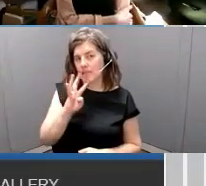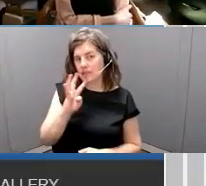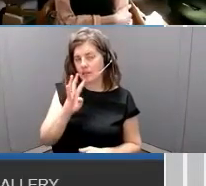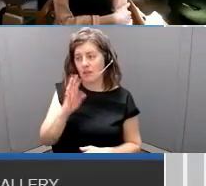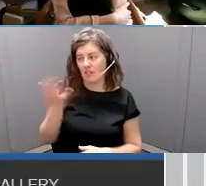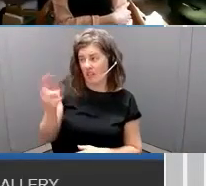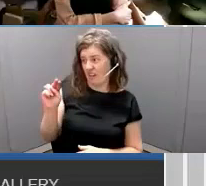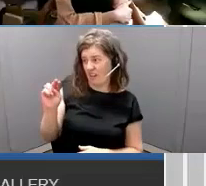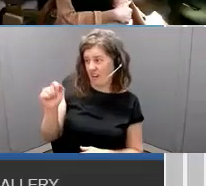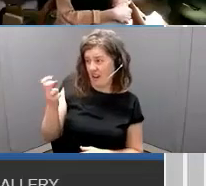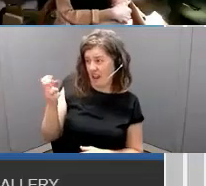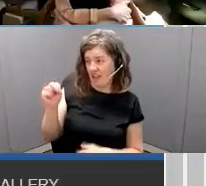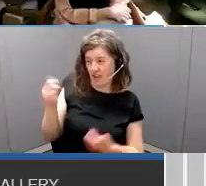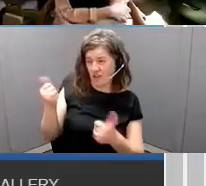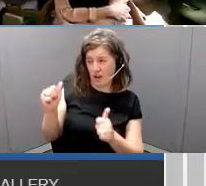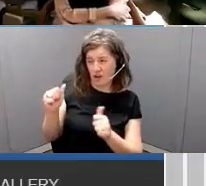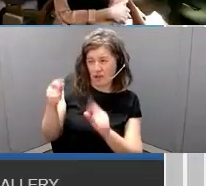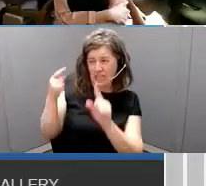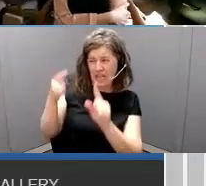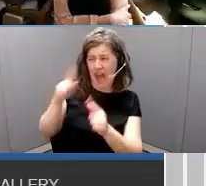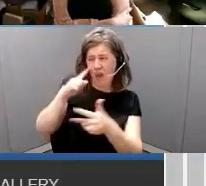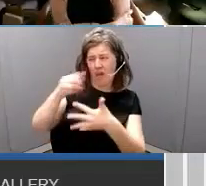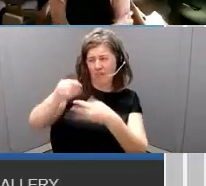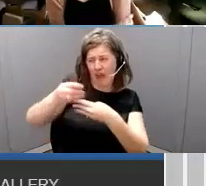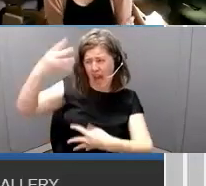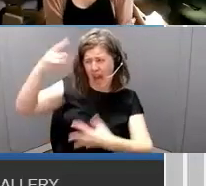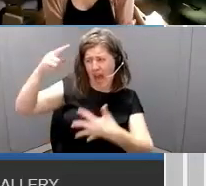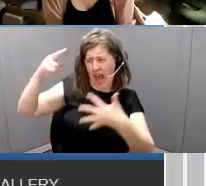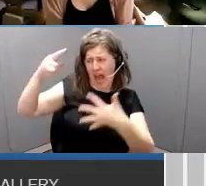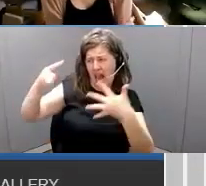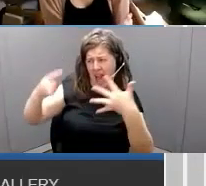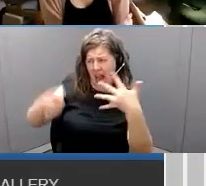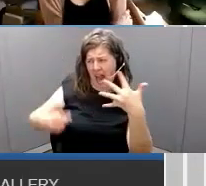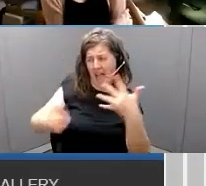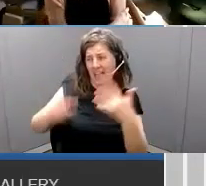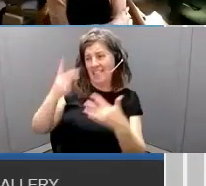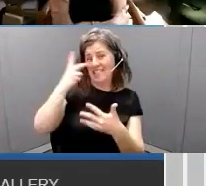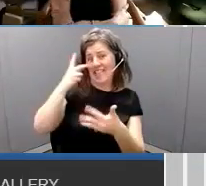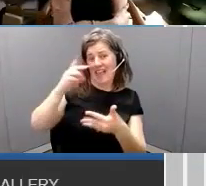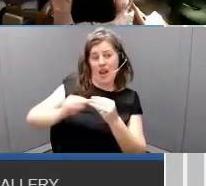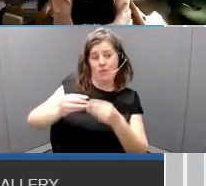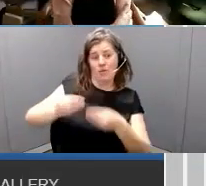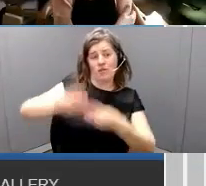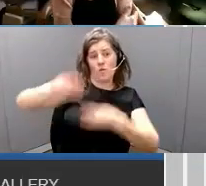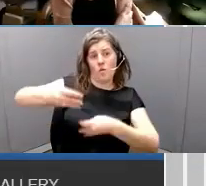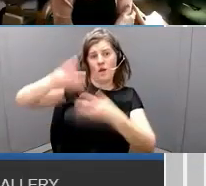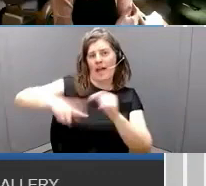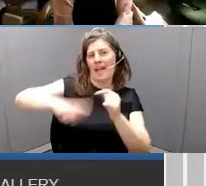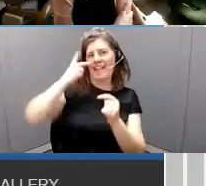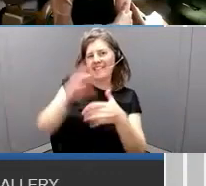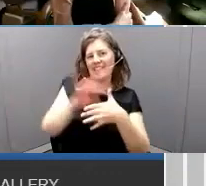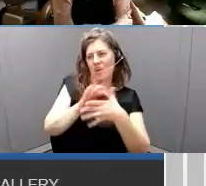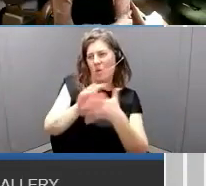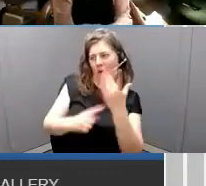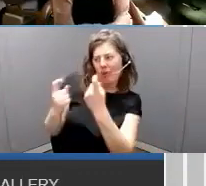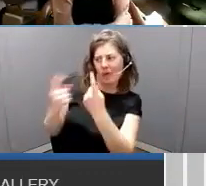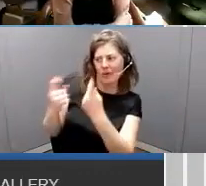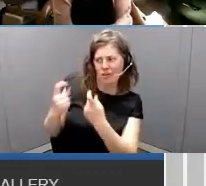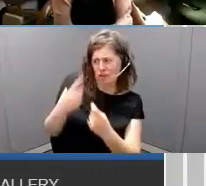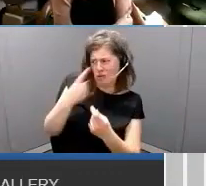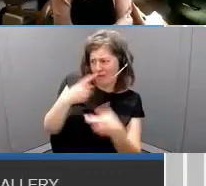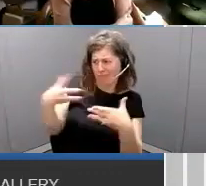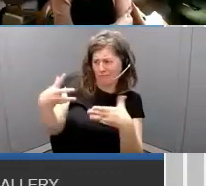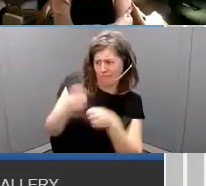Nathan, do you want to try to hit? I know I can see the numbers of questions, but I can't see the content of them. So you want